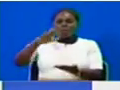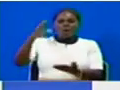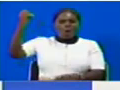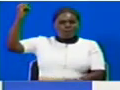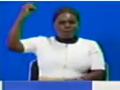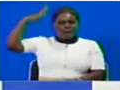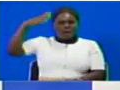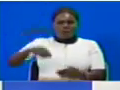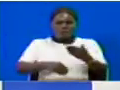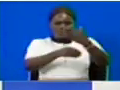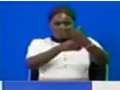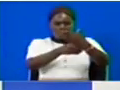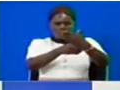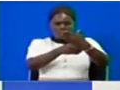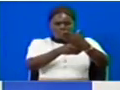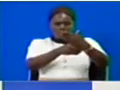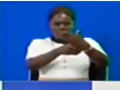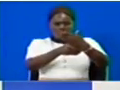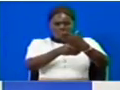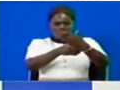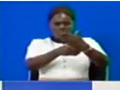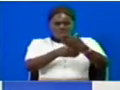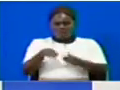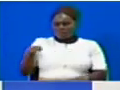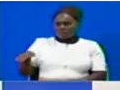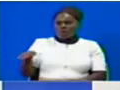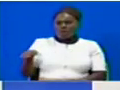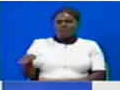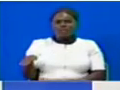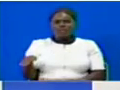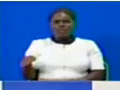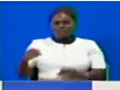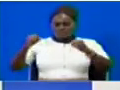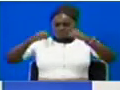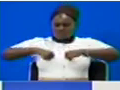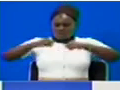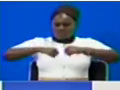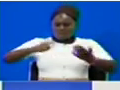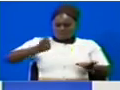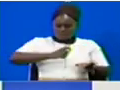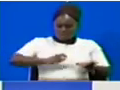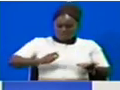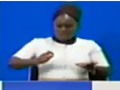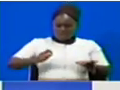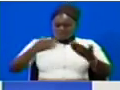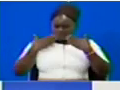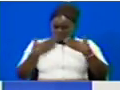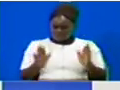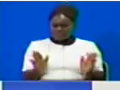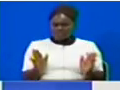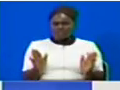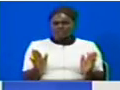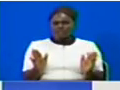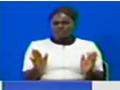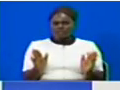the grid. It was a real pleasure this morning to be here to sign a couple of new agreements. They're really